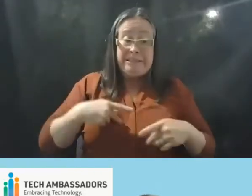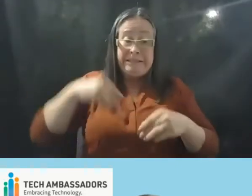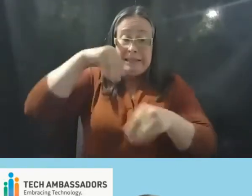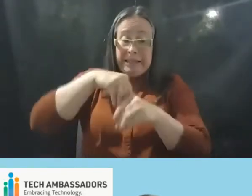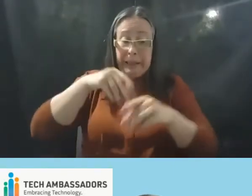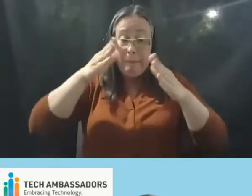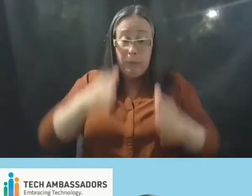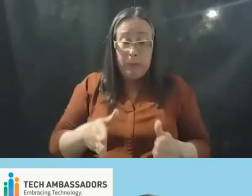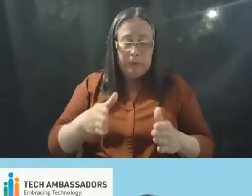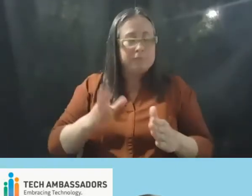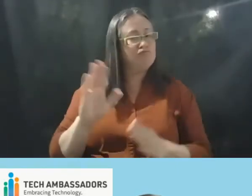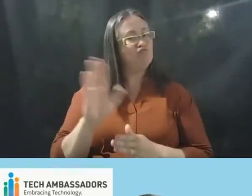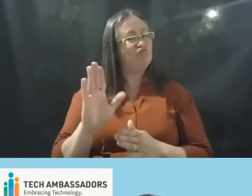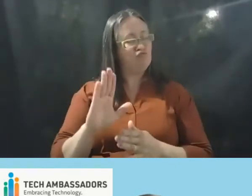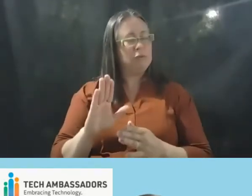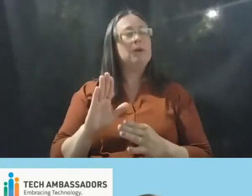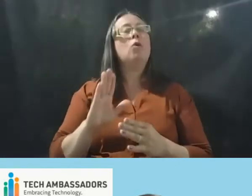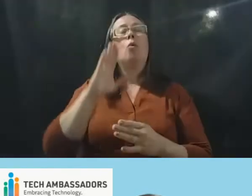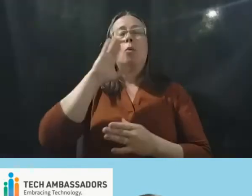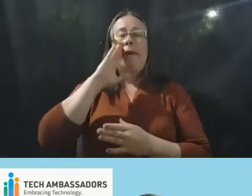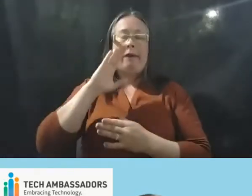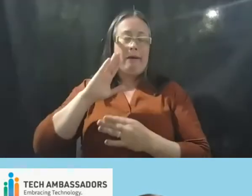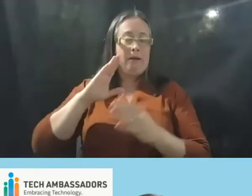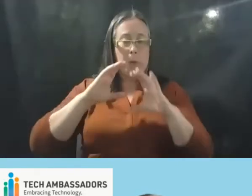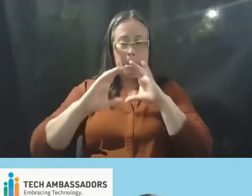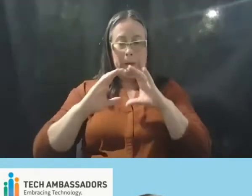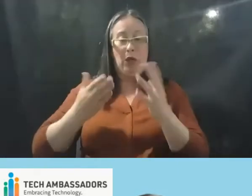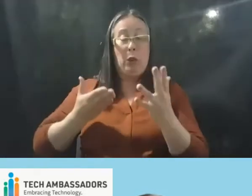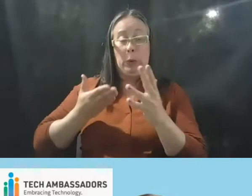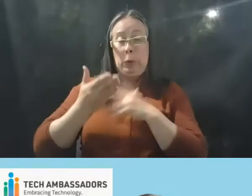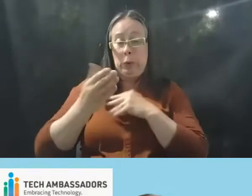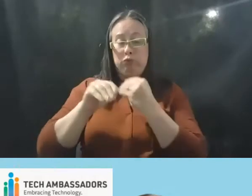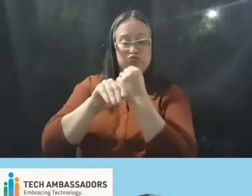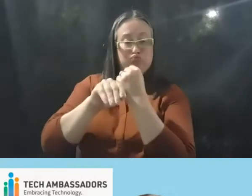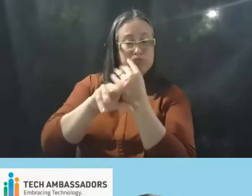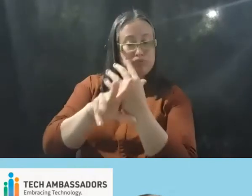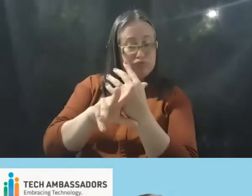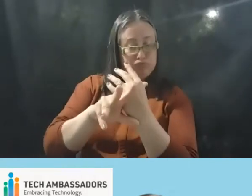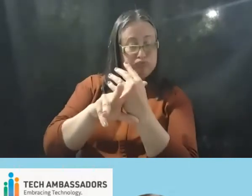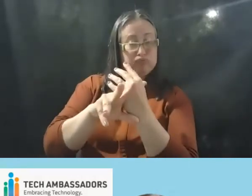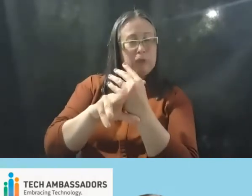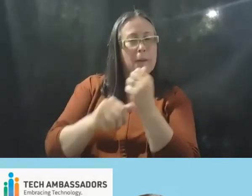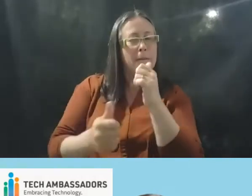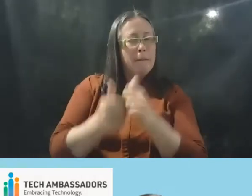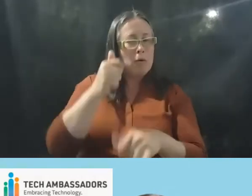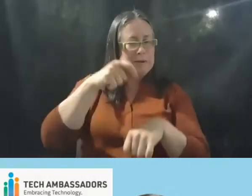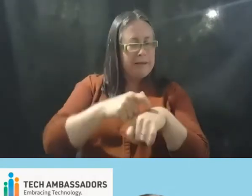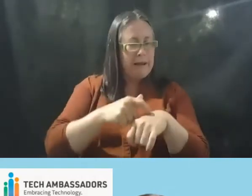over two-way audio or video. And these days, most of the time, it's delivered over two-way video.